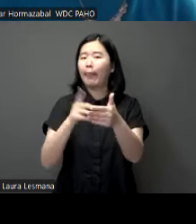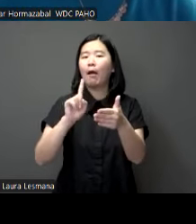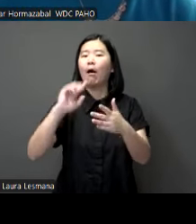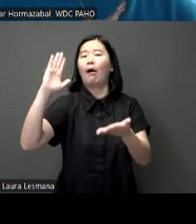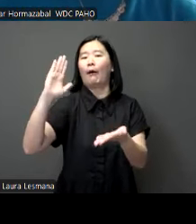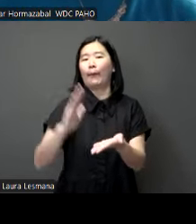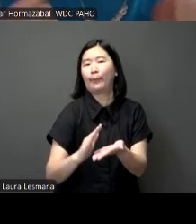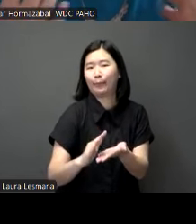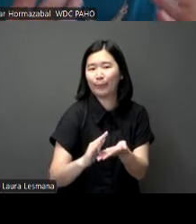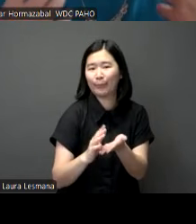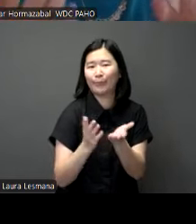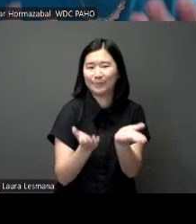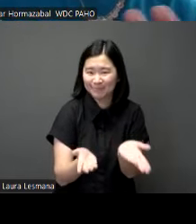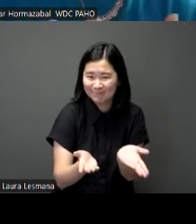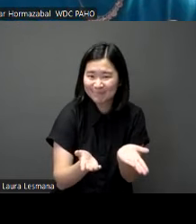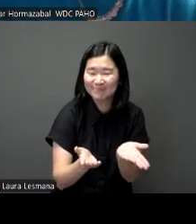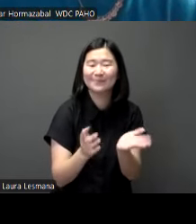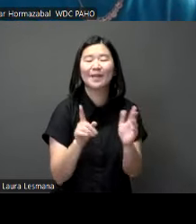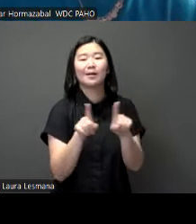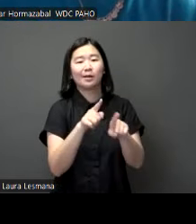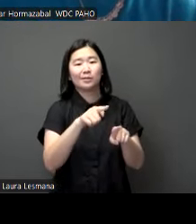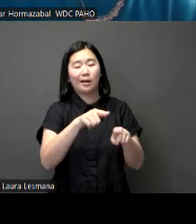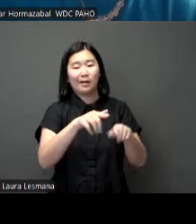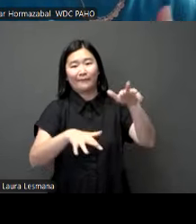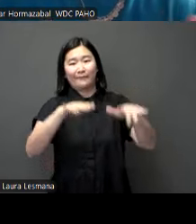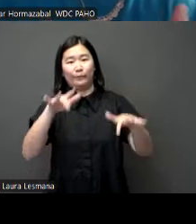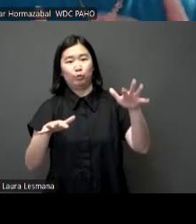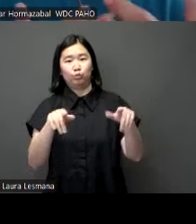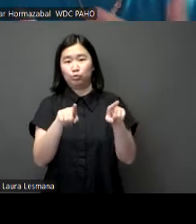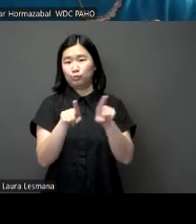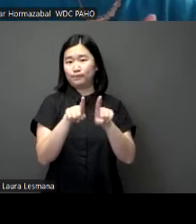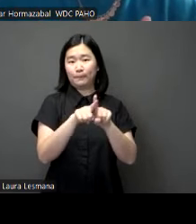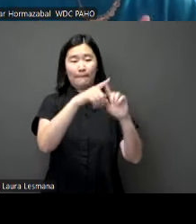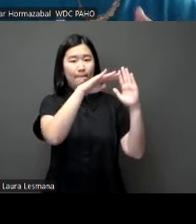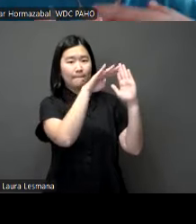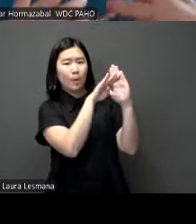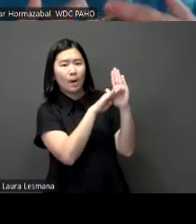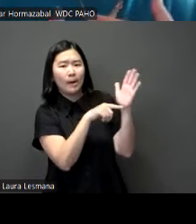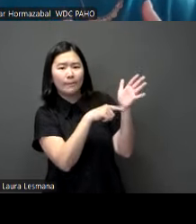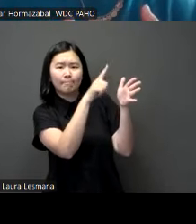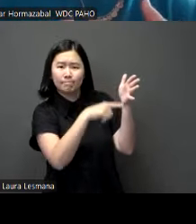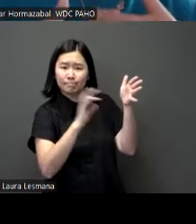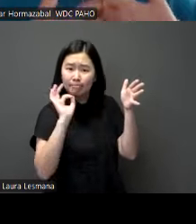steps 5 and 6, which is to identify the mechanisms that generate these inequities and to be able to